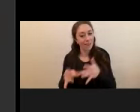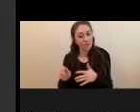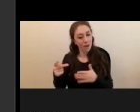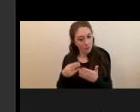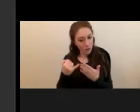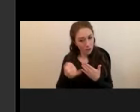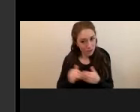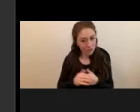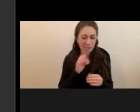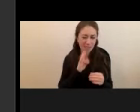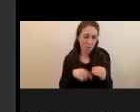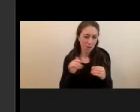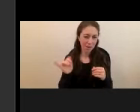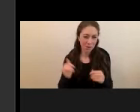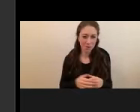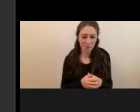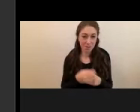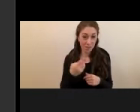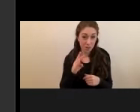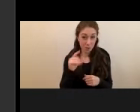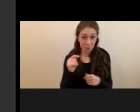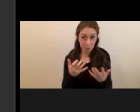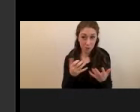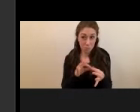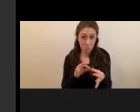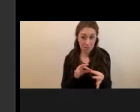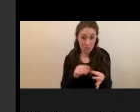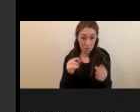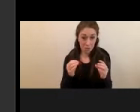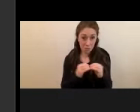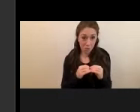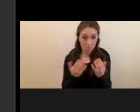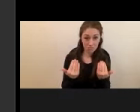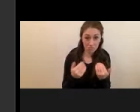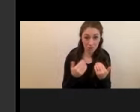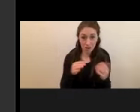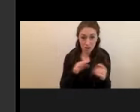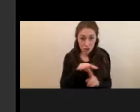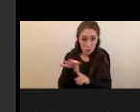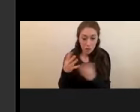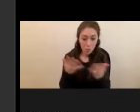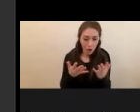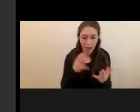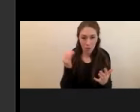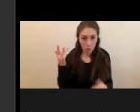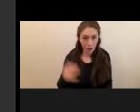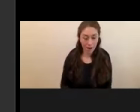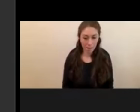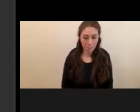about shortly. But Hubert, if you want to just mention a bit more about what you were shooting and why.